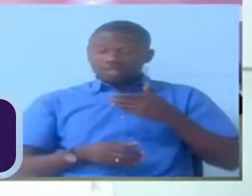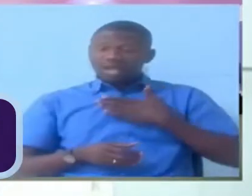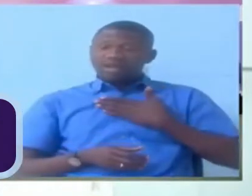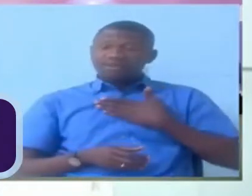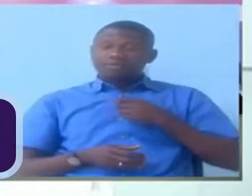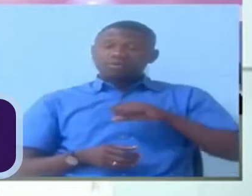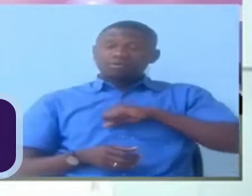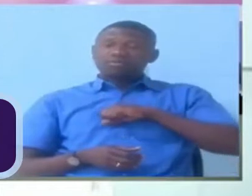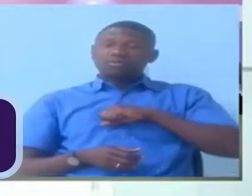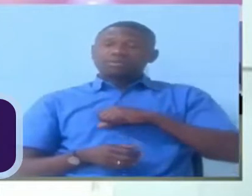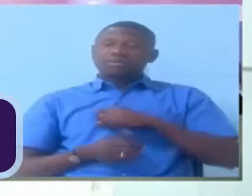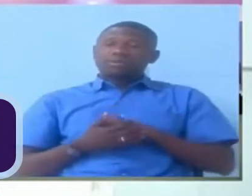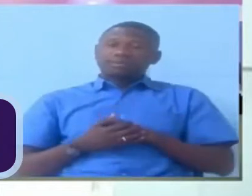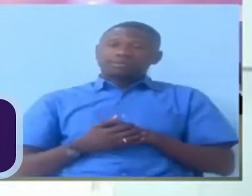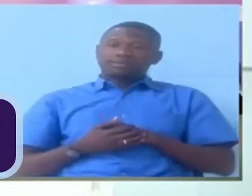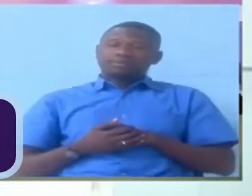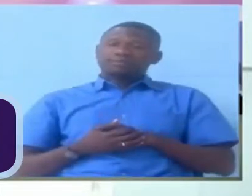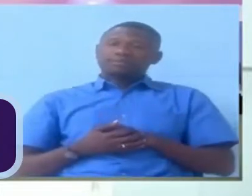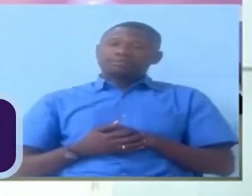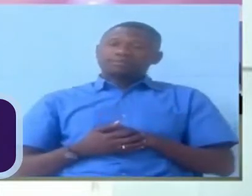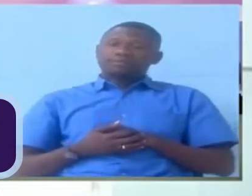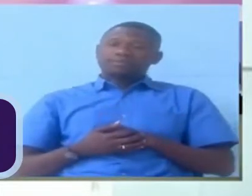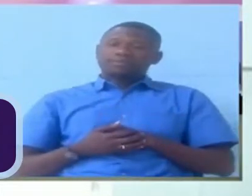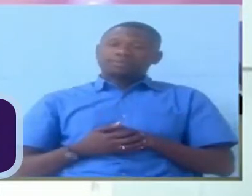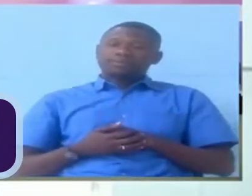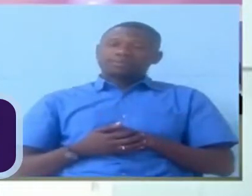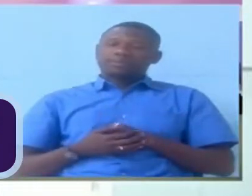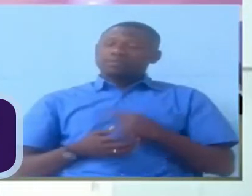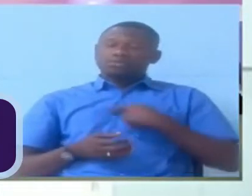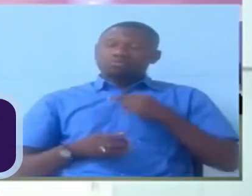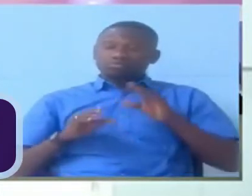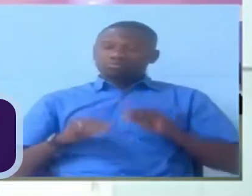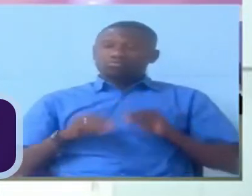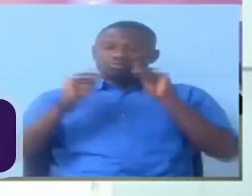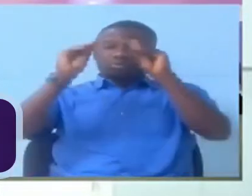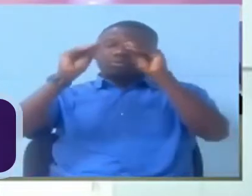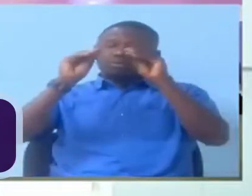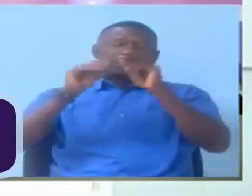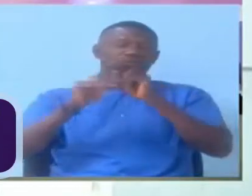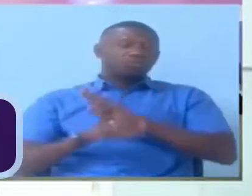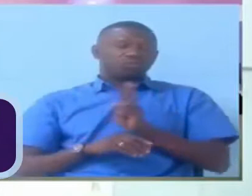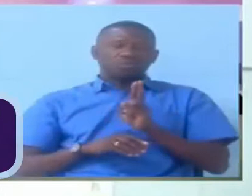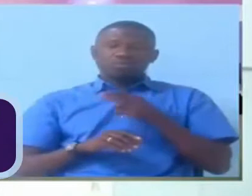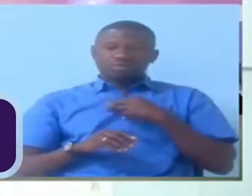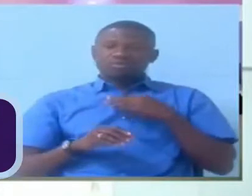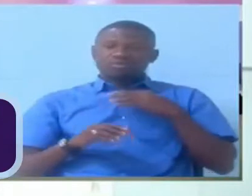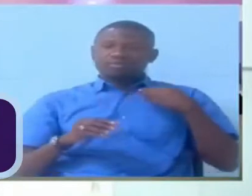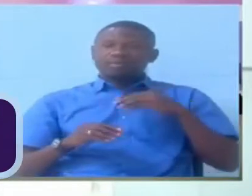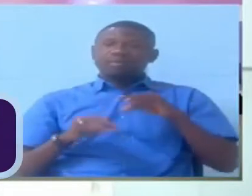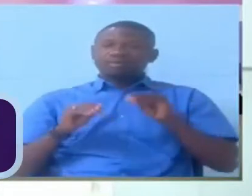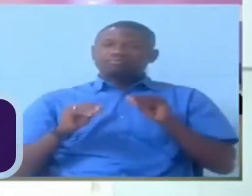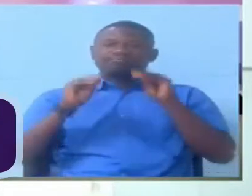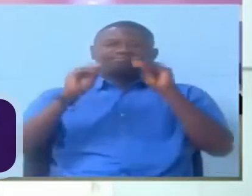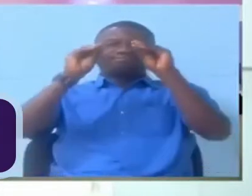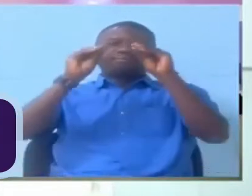leti. And this time round, I was a sergeant. Andu wosilo saying menketa sergeant oti. In